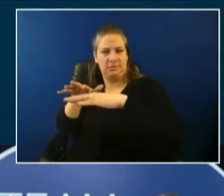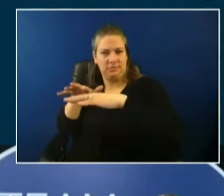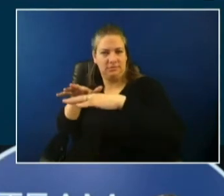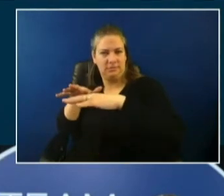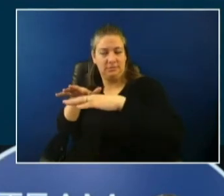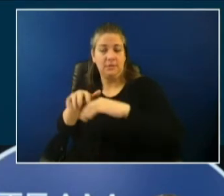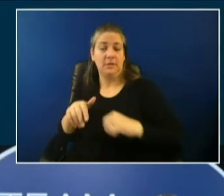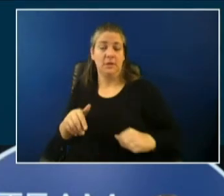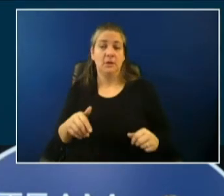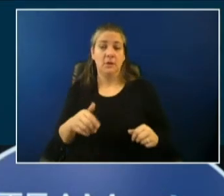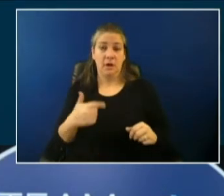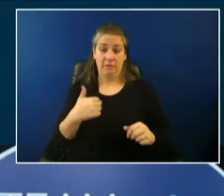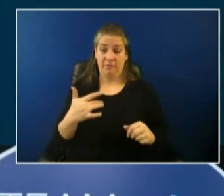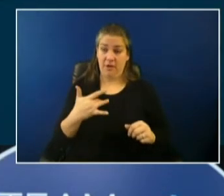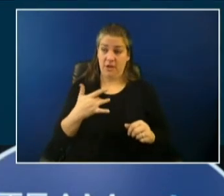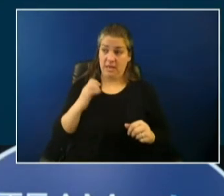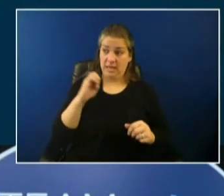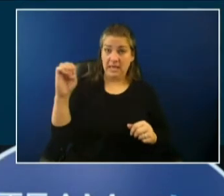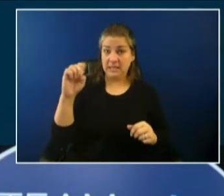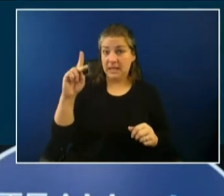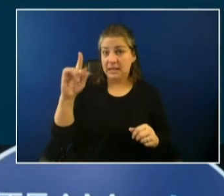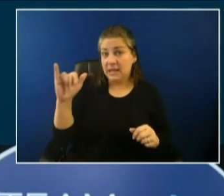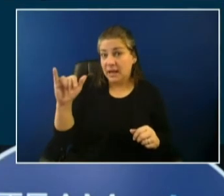is in eastern Kentucky, with